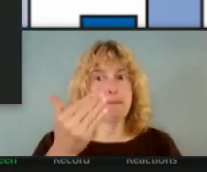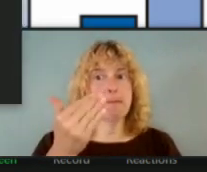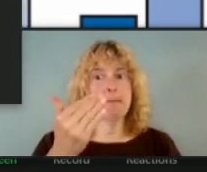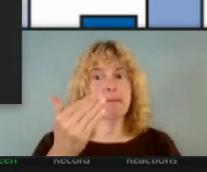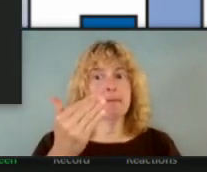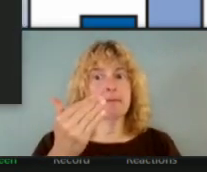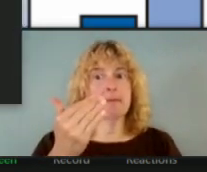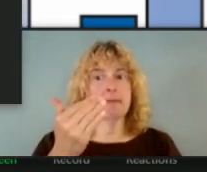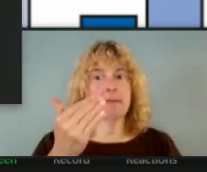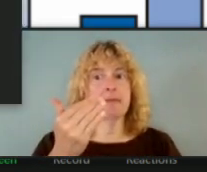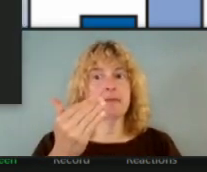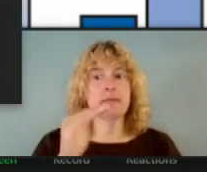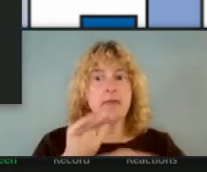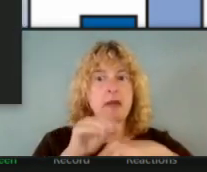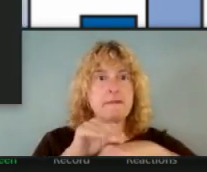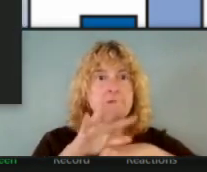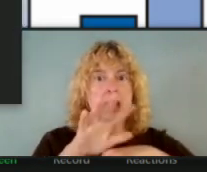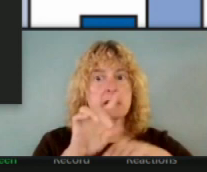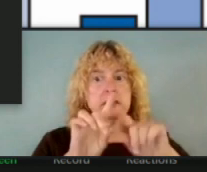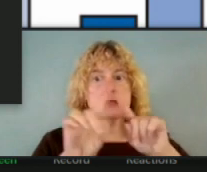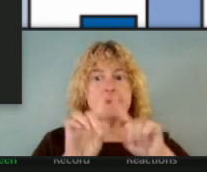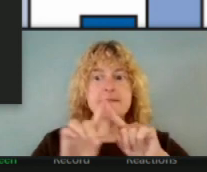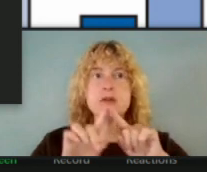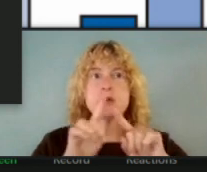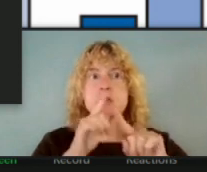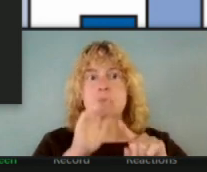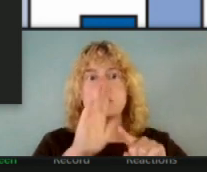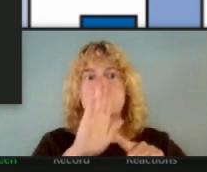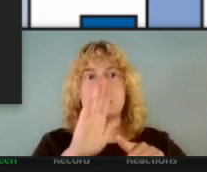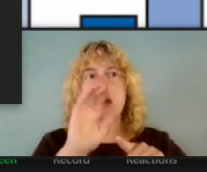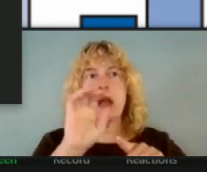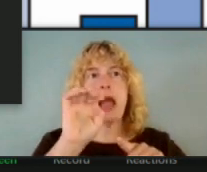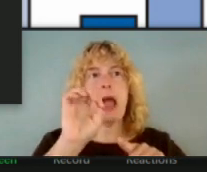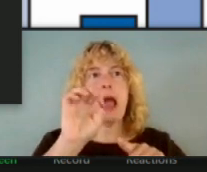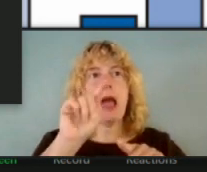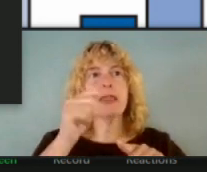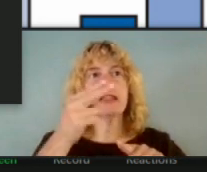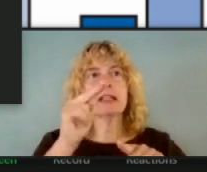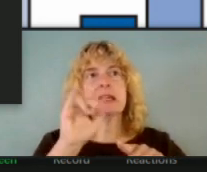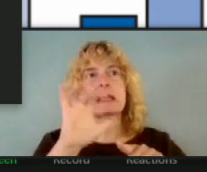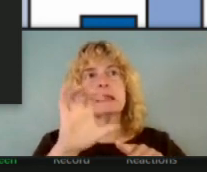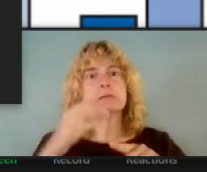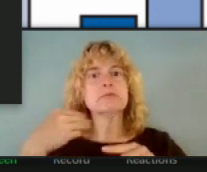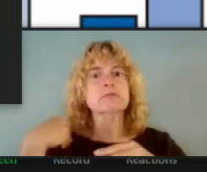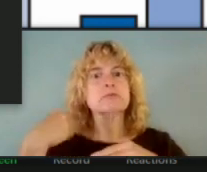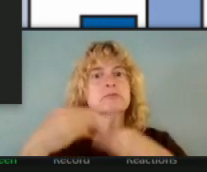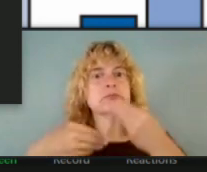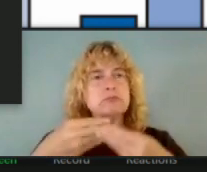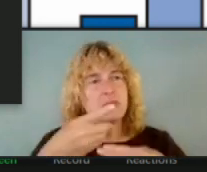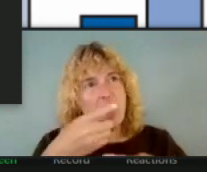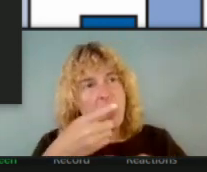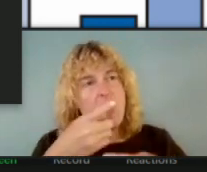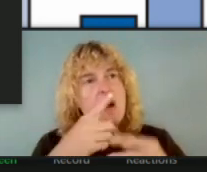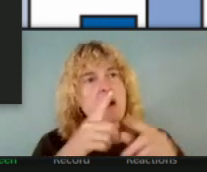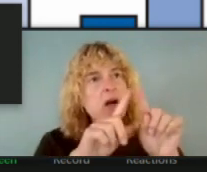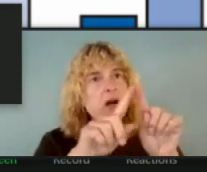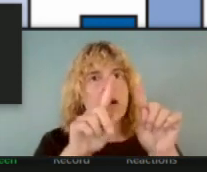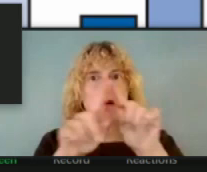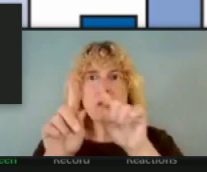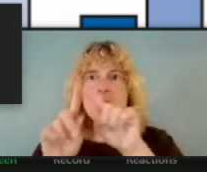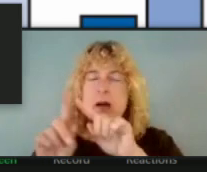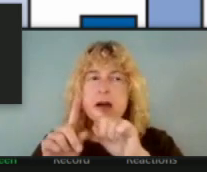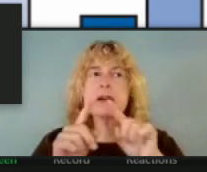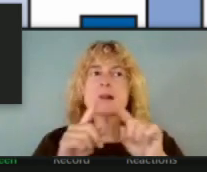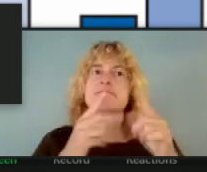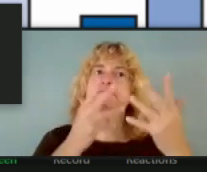different ethnicities in different ways. And you can see here from the hospitalized children that a majority, unfortunately, were in the Hispanic